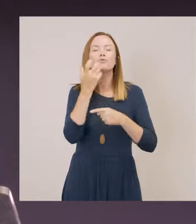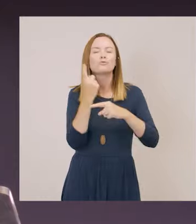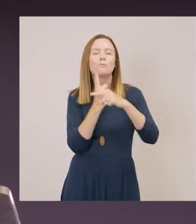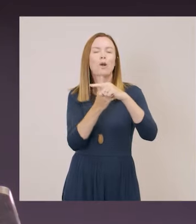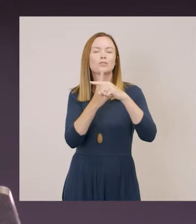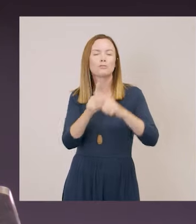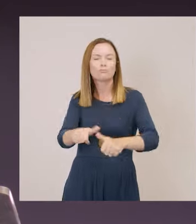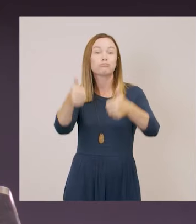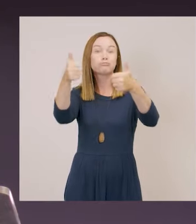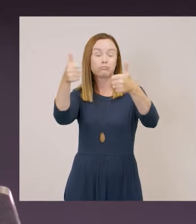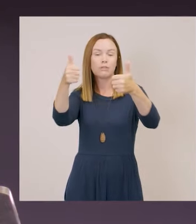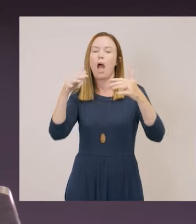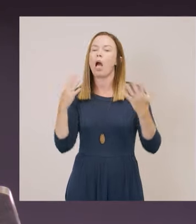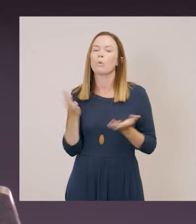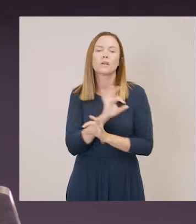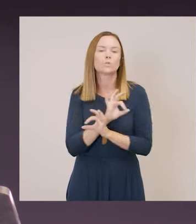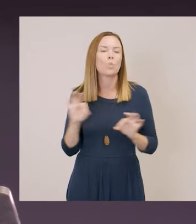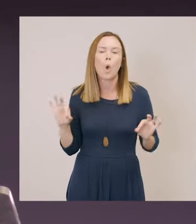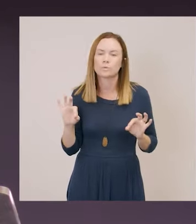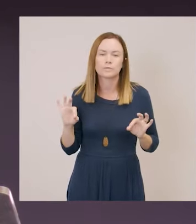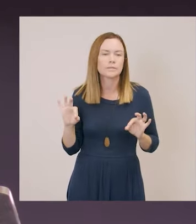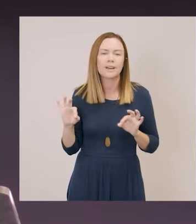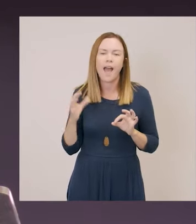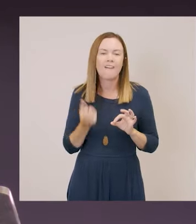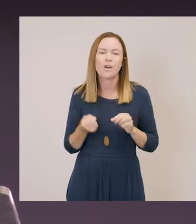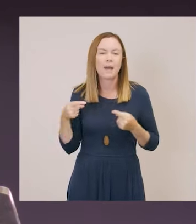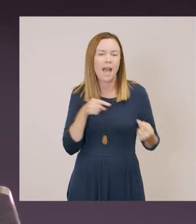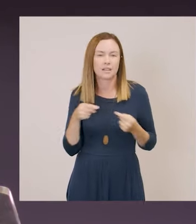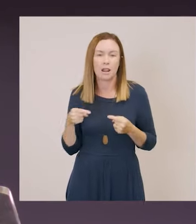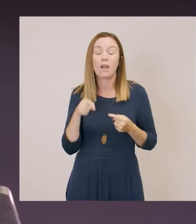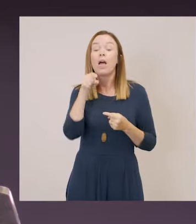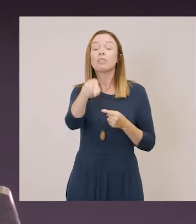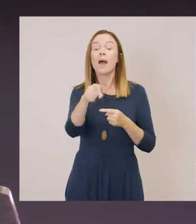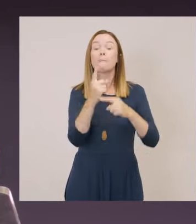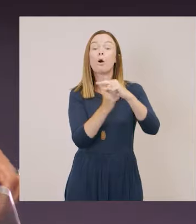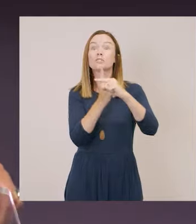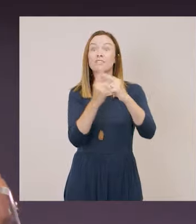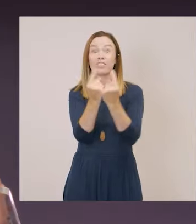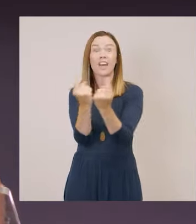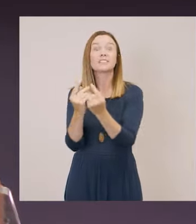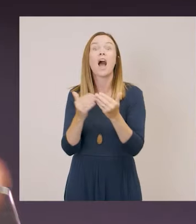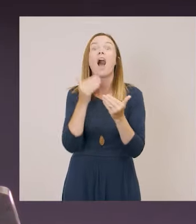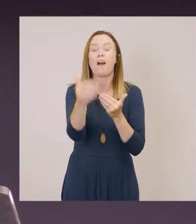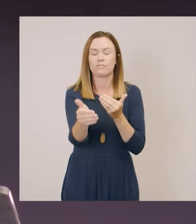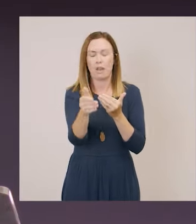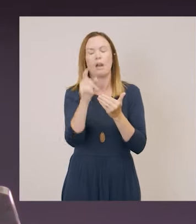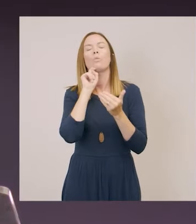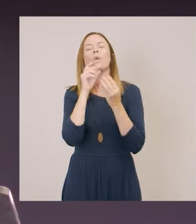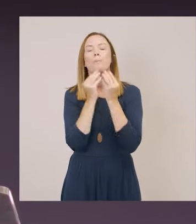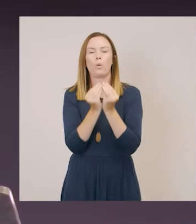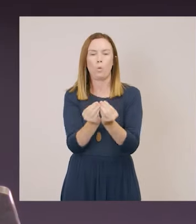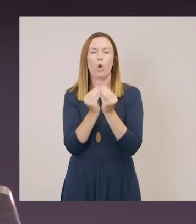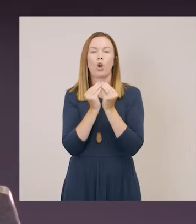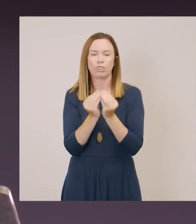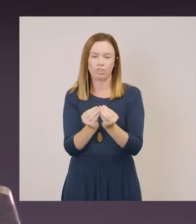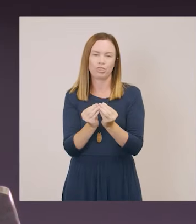there weren't, there wouldn't be a battle. The fruit is real and it's going to be worth it. The thing about